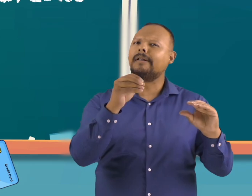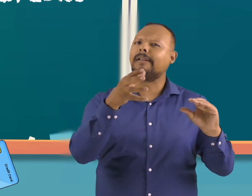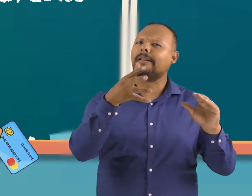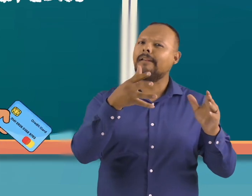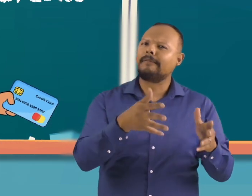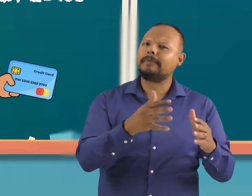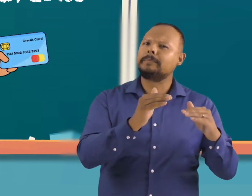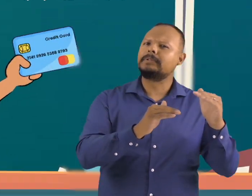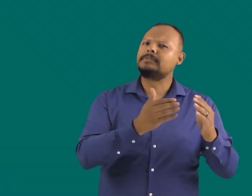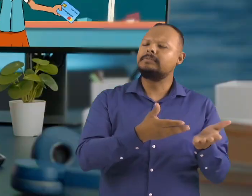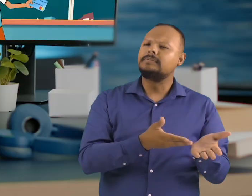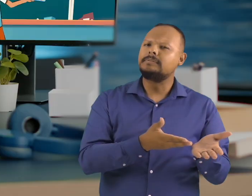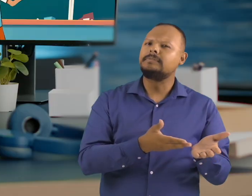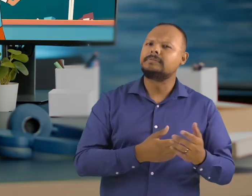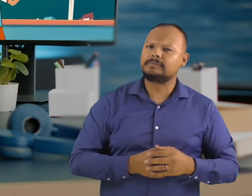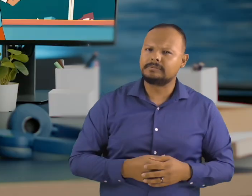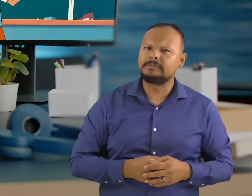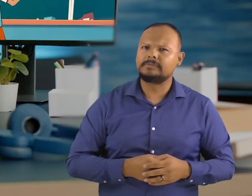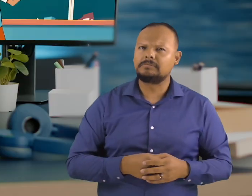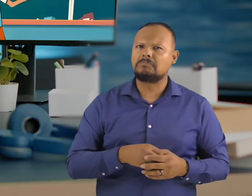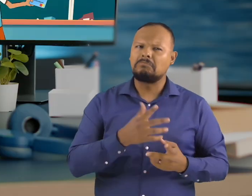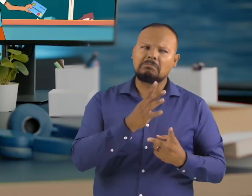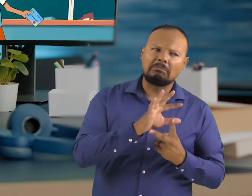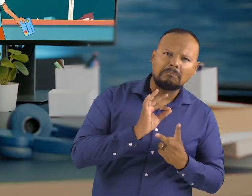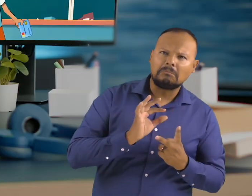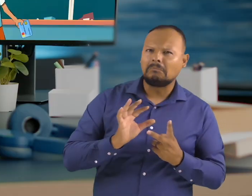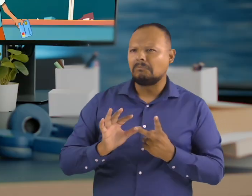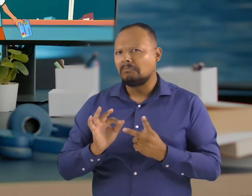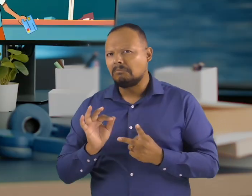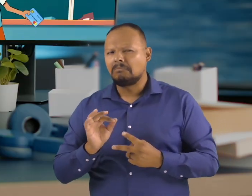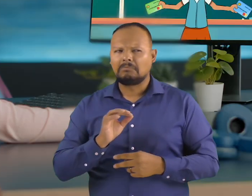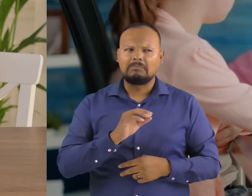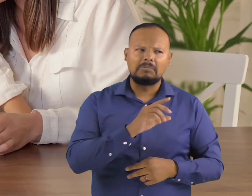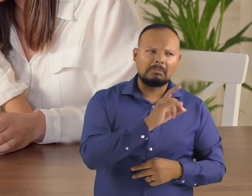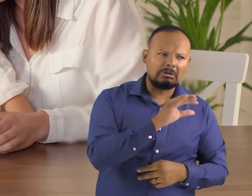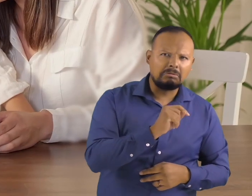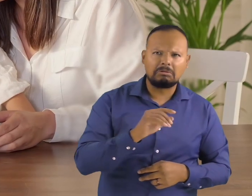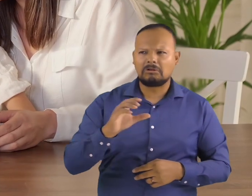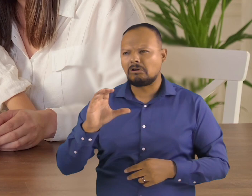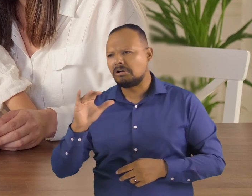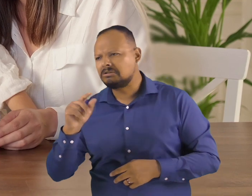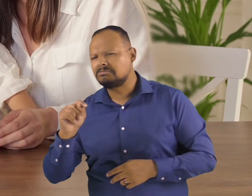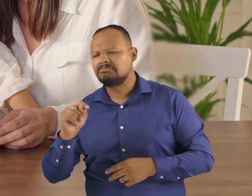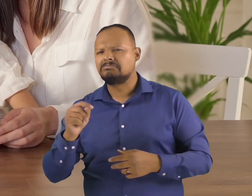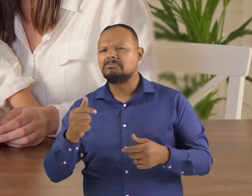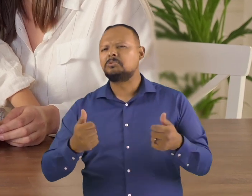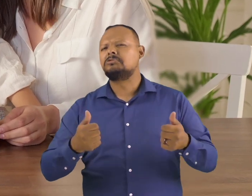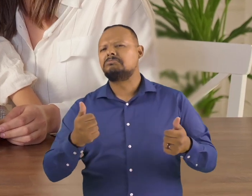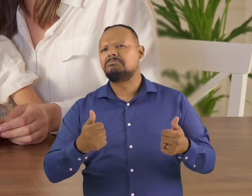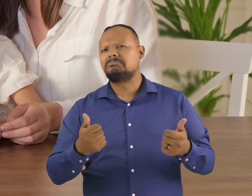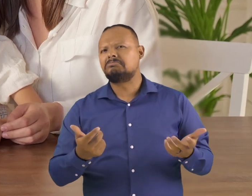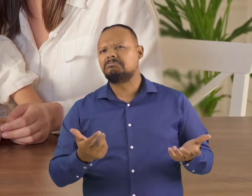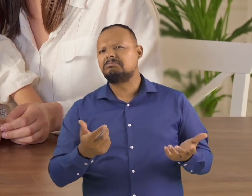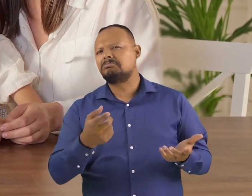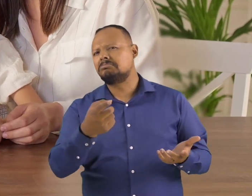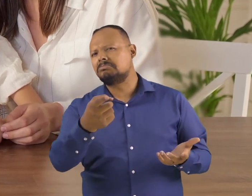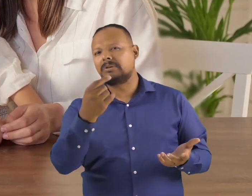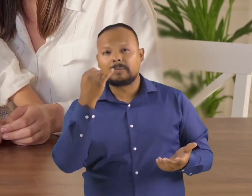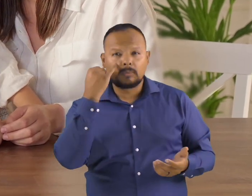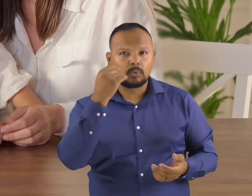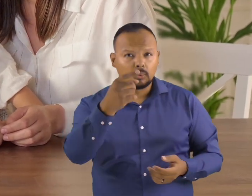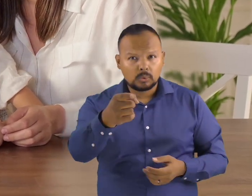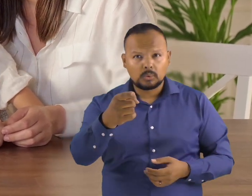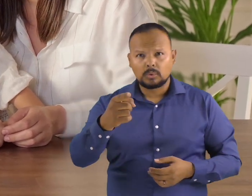lot to think about which option would you choose if you were frankie and what are some ways that you can use